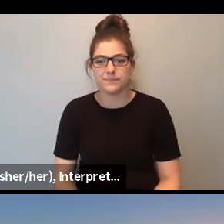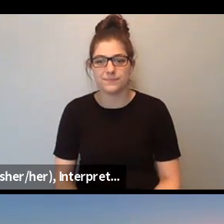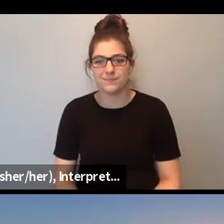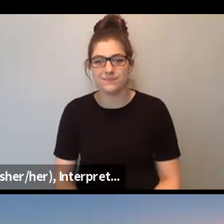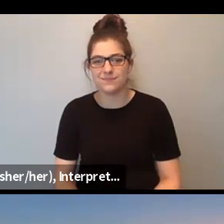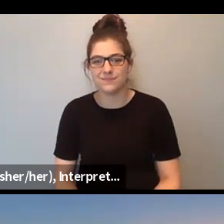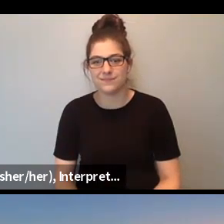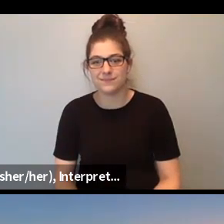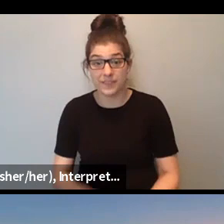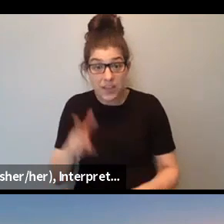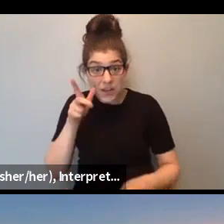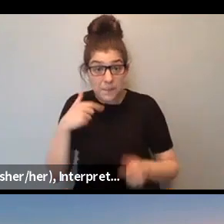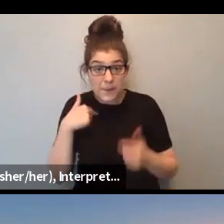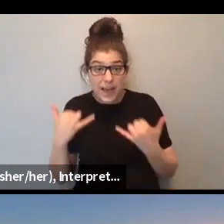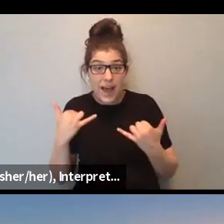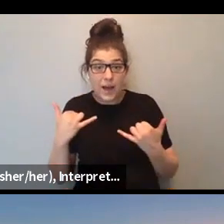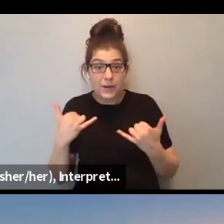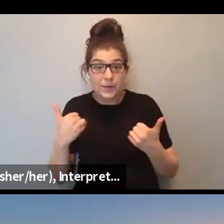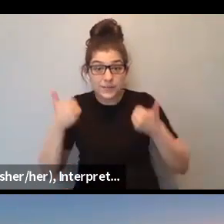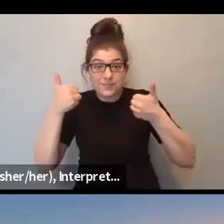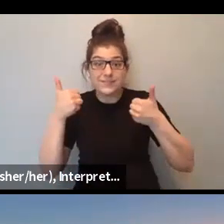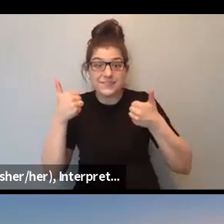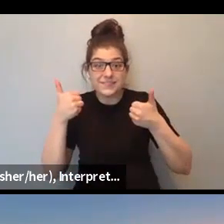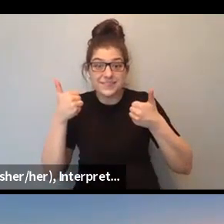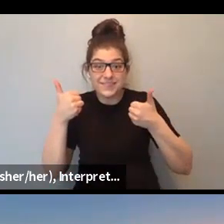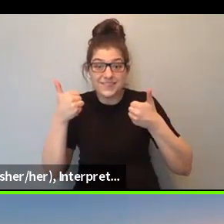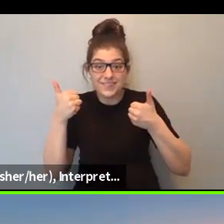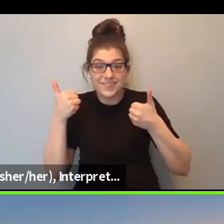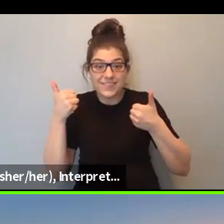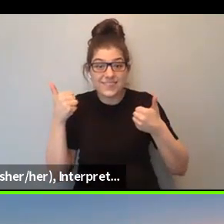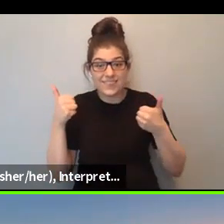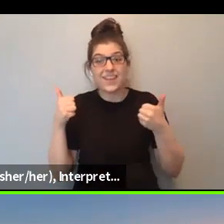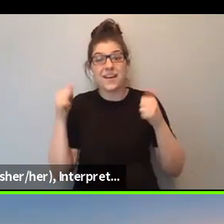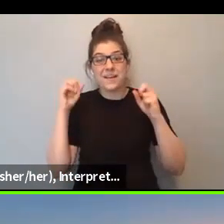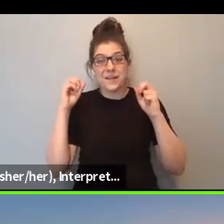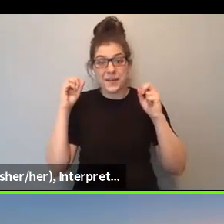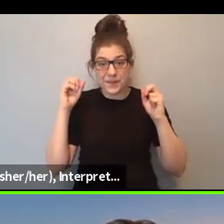Is can you hear me now? Is it now good? Okay.